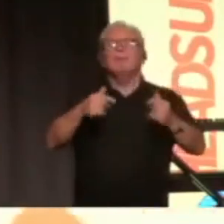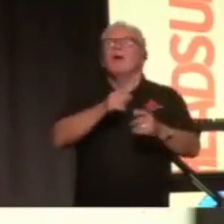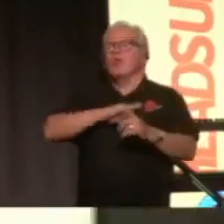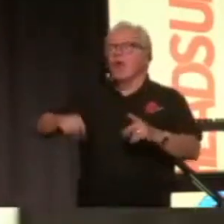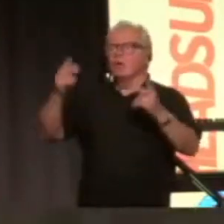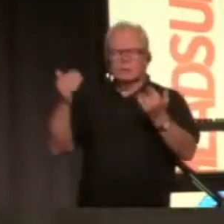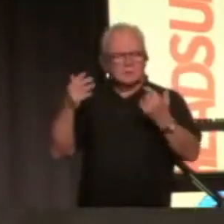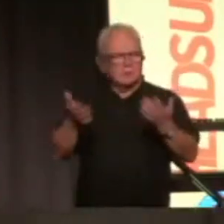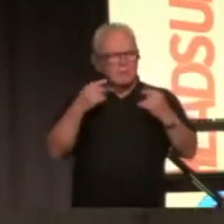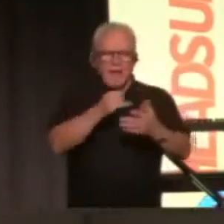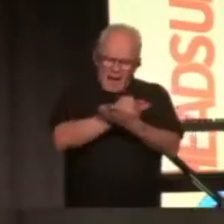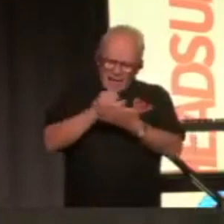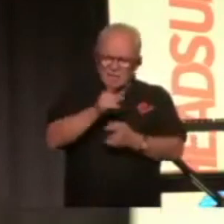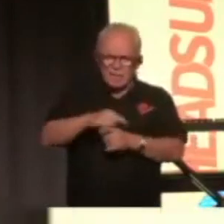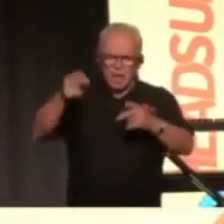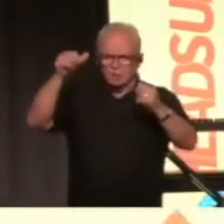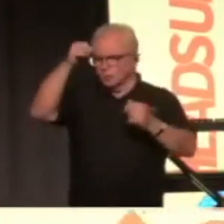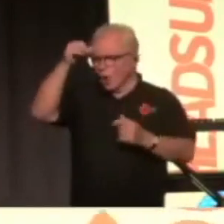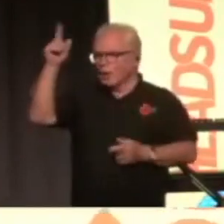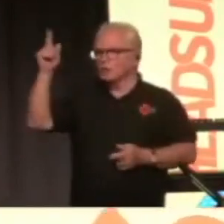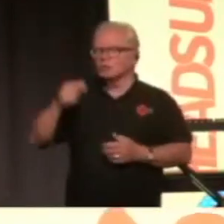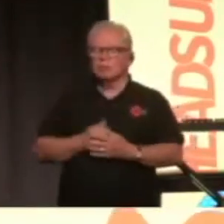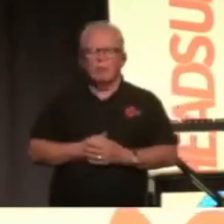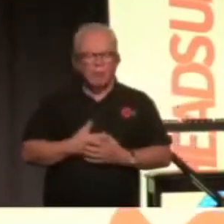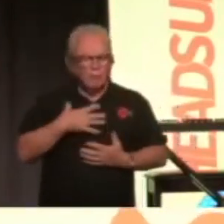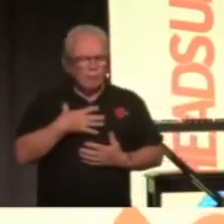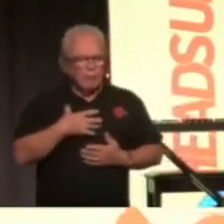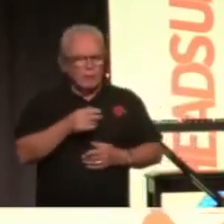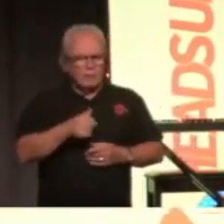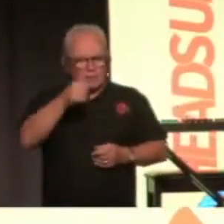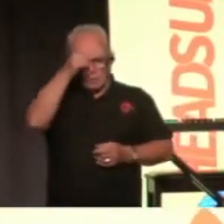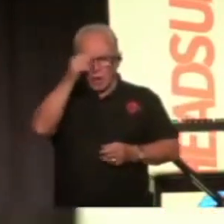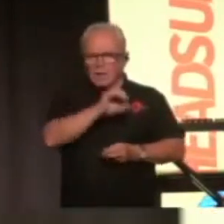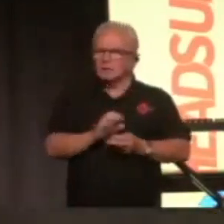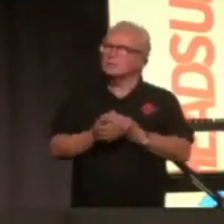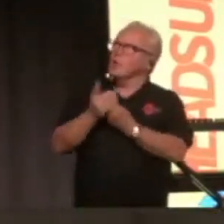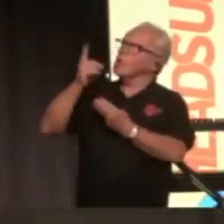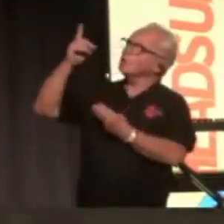Come on. Against the knowledge of God.